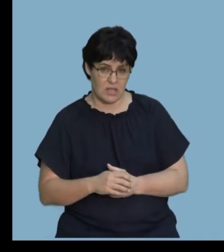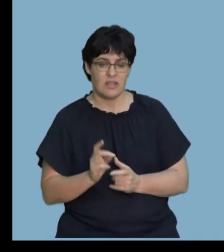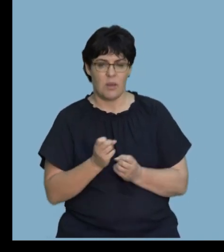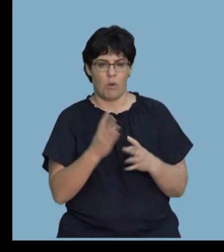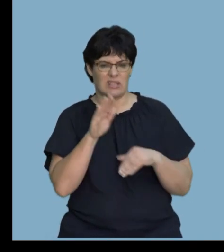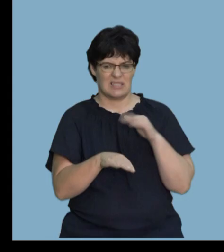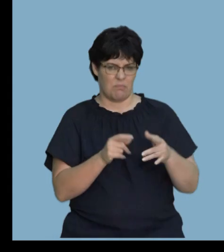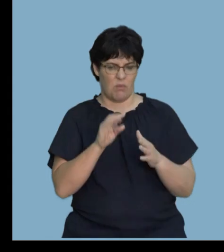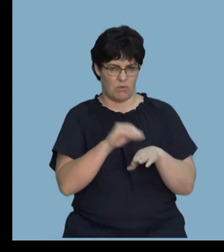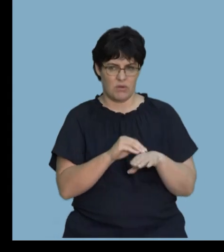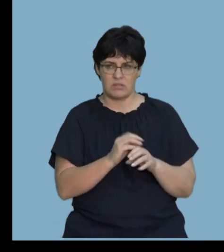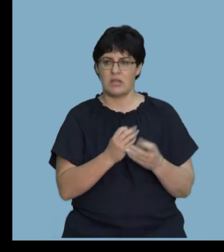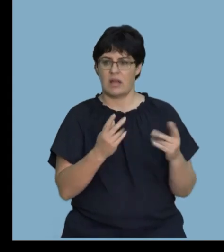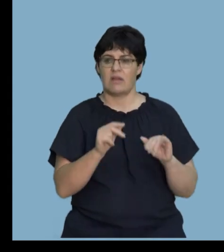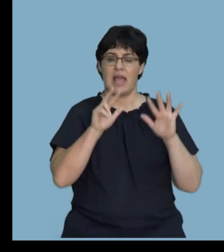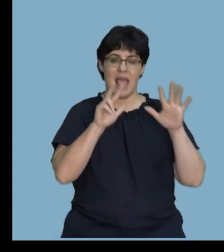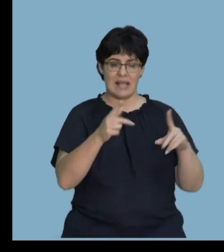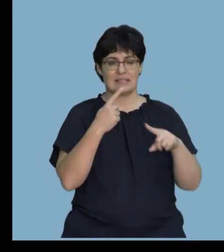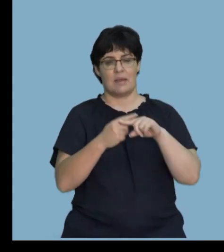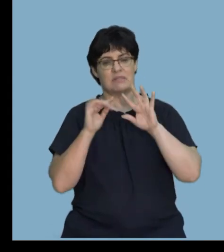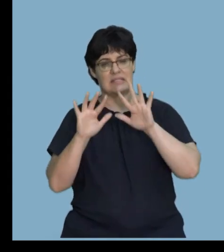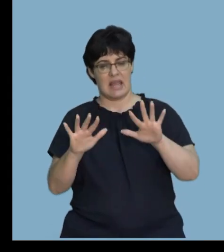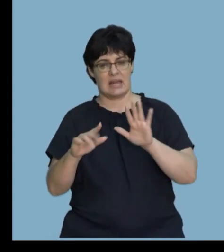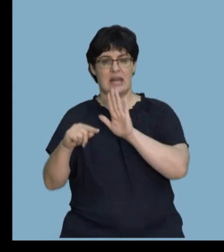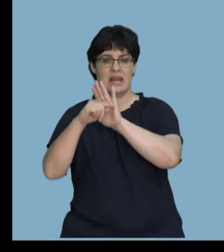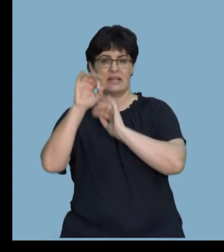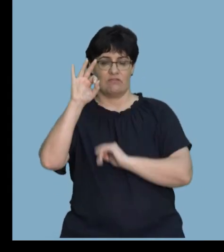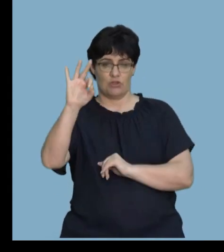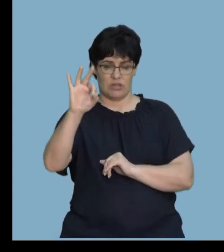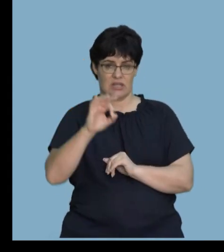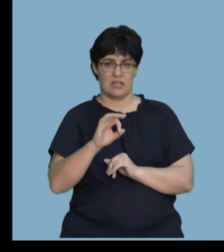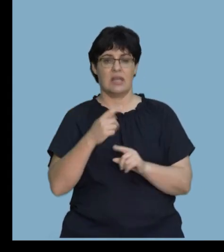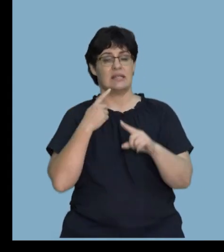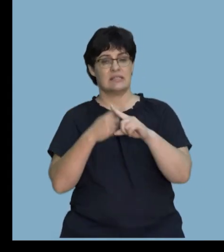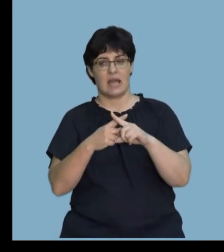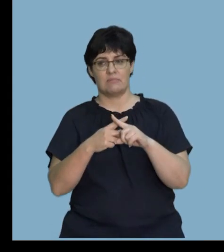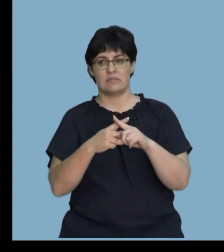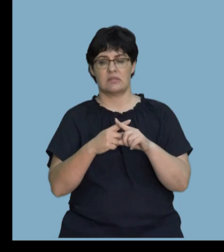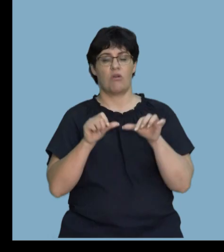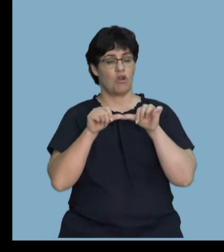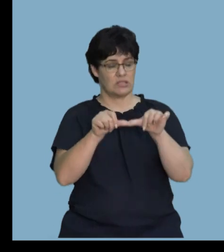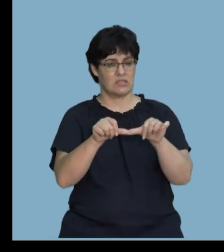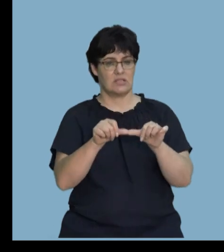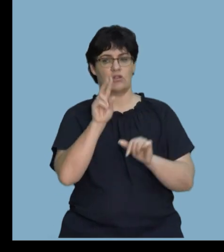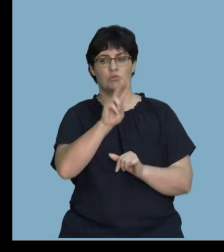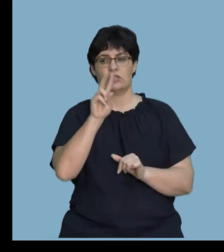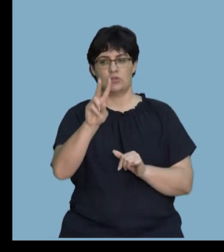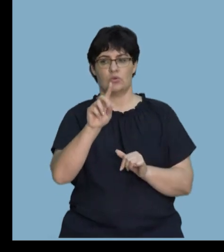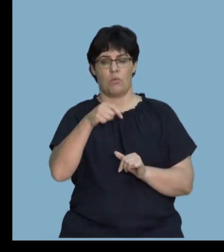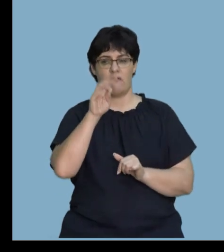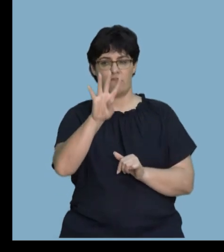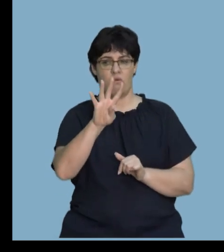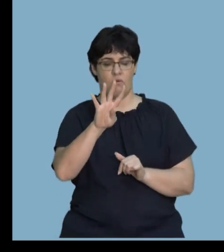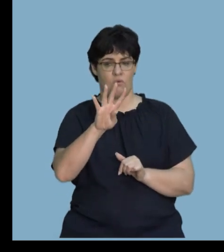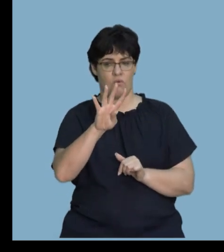of moles is 8 times 10 negative 3 multiplied by the constant, which is 22.4